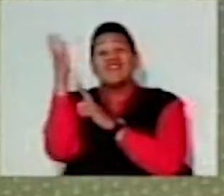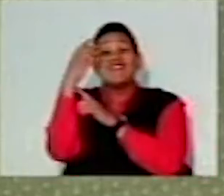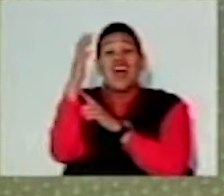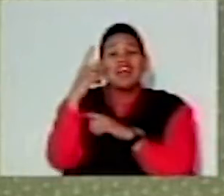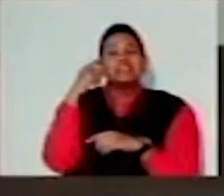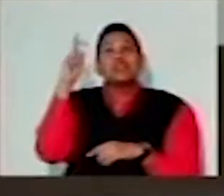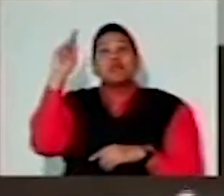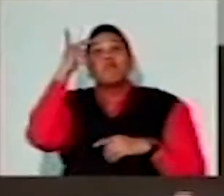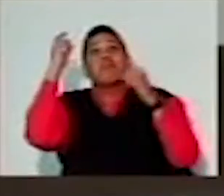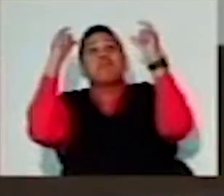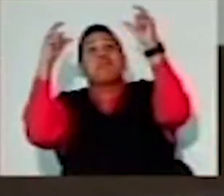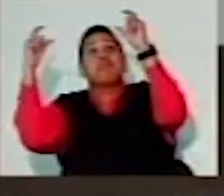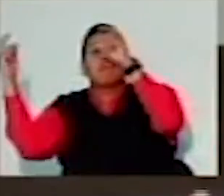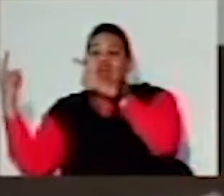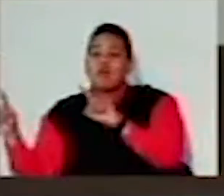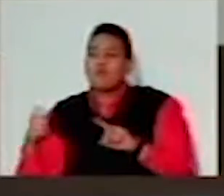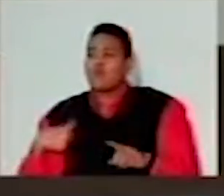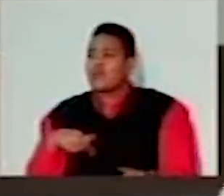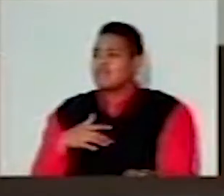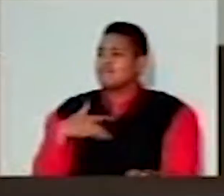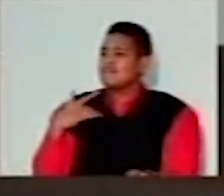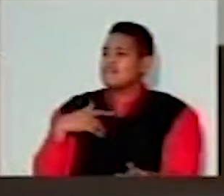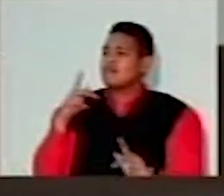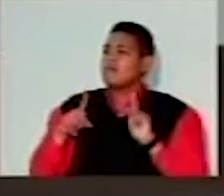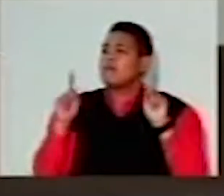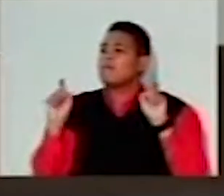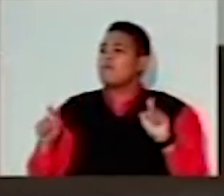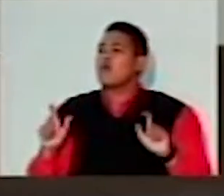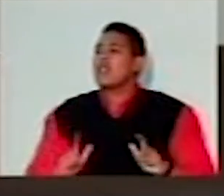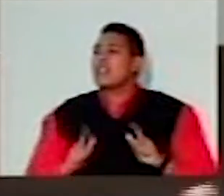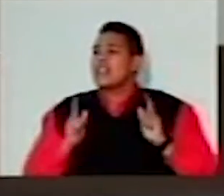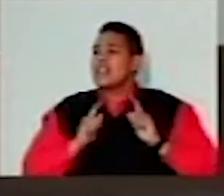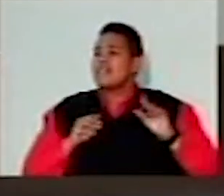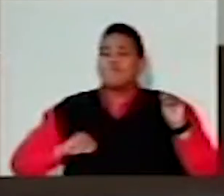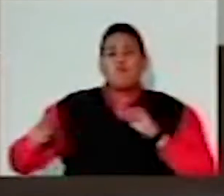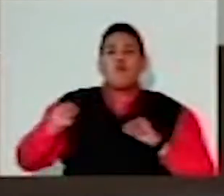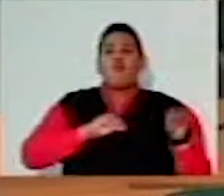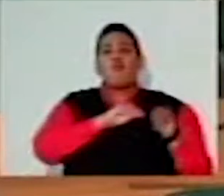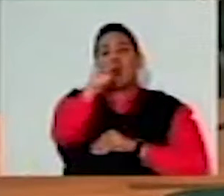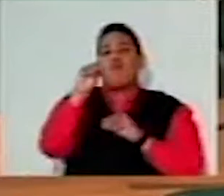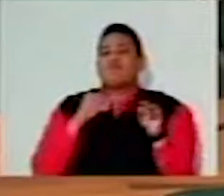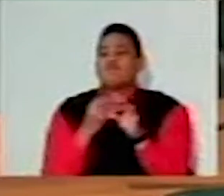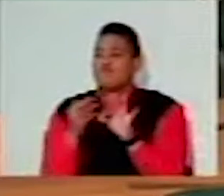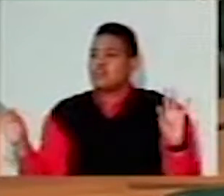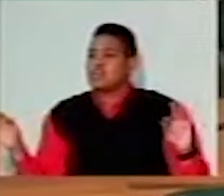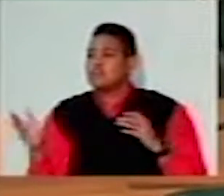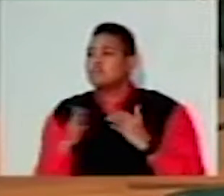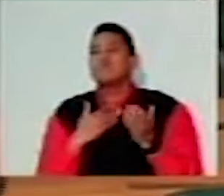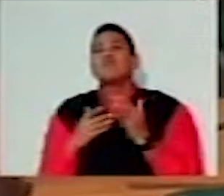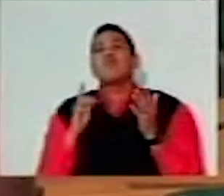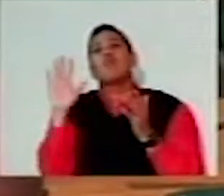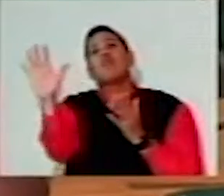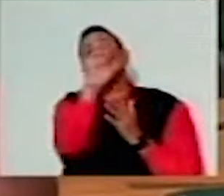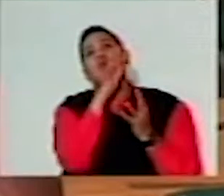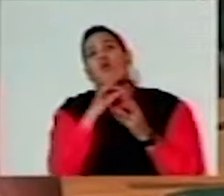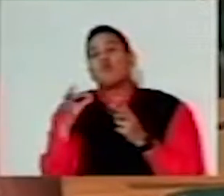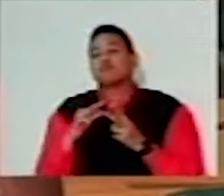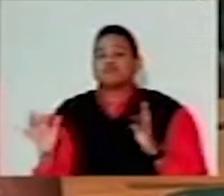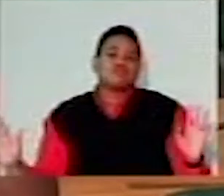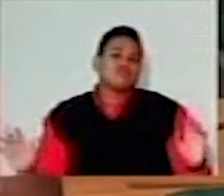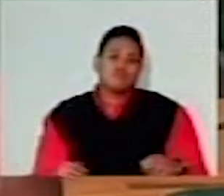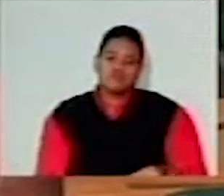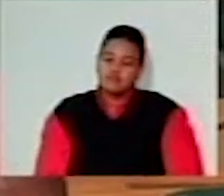slogan, because we feel that people must move about freely, regardless of political color.